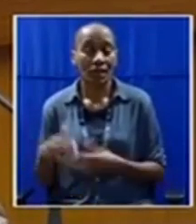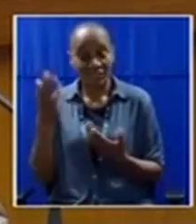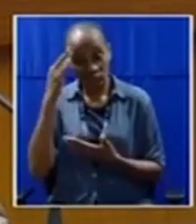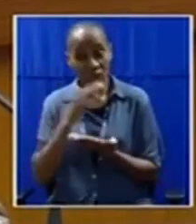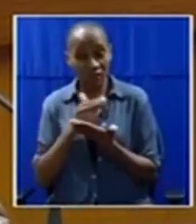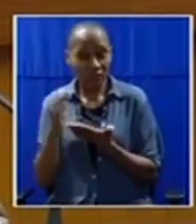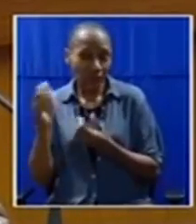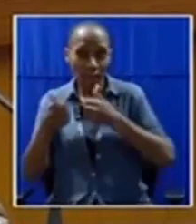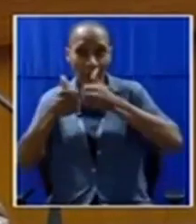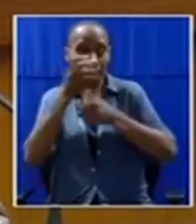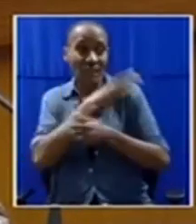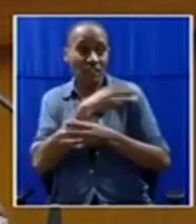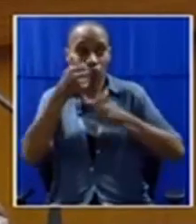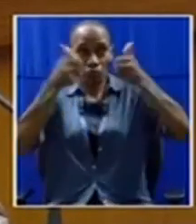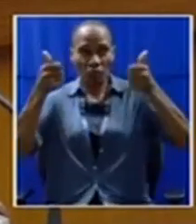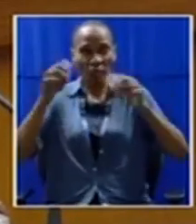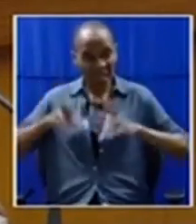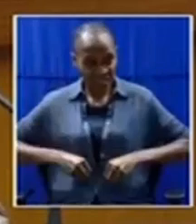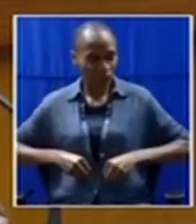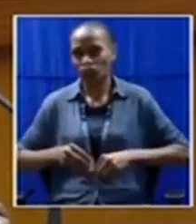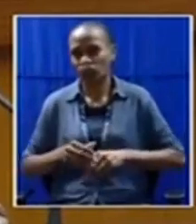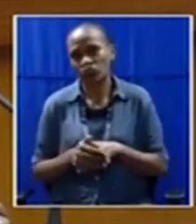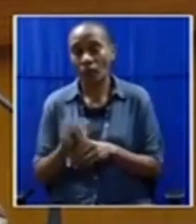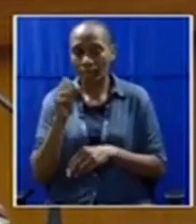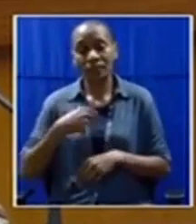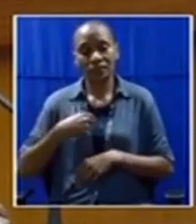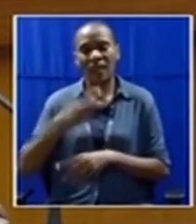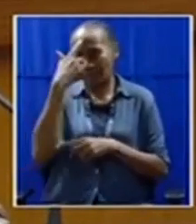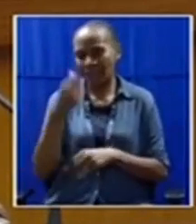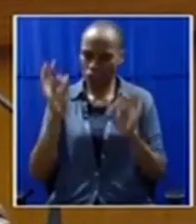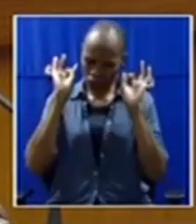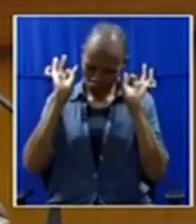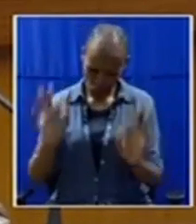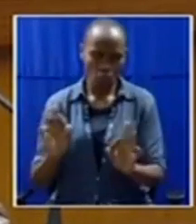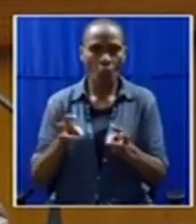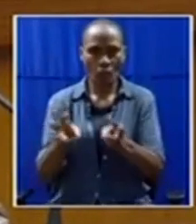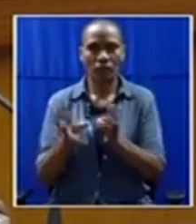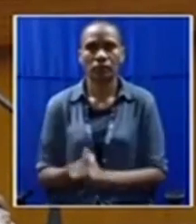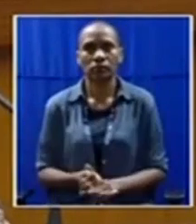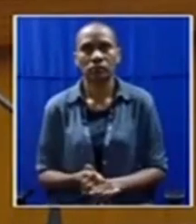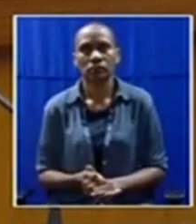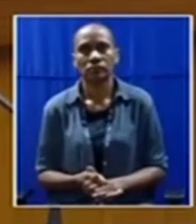some of the senior management, but we believe it's the correct thing to do.